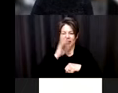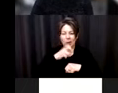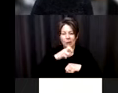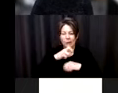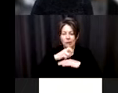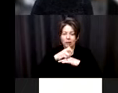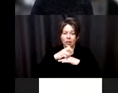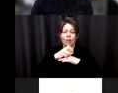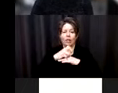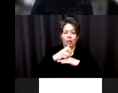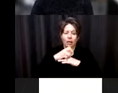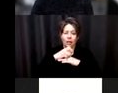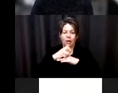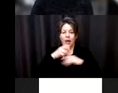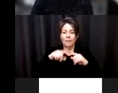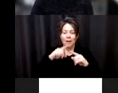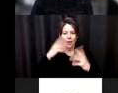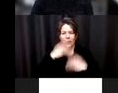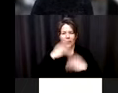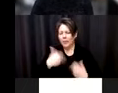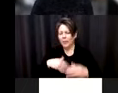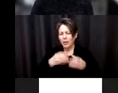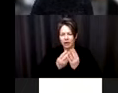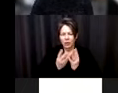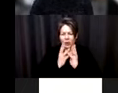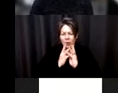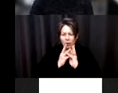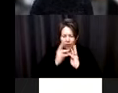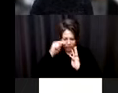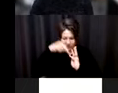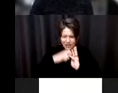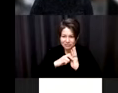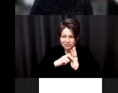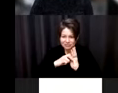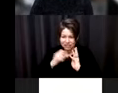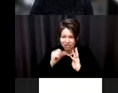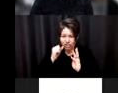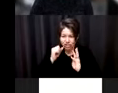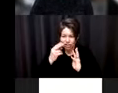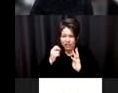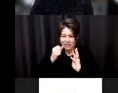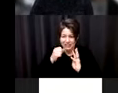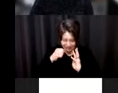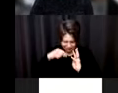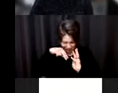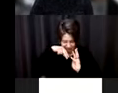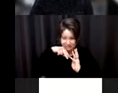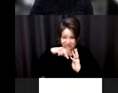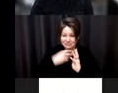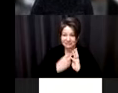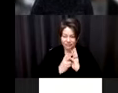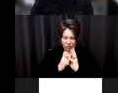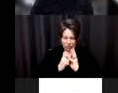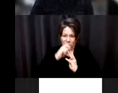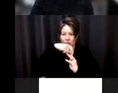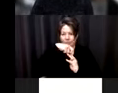to get the lens down inside the squash blossom and view her. Here she is hanging on, you know, with a lot of pollen attached